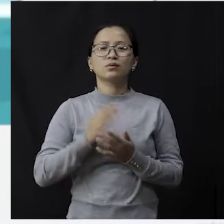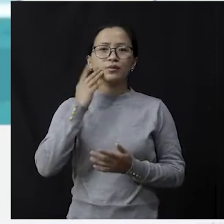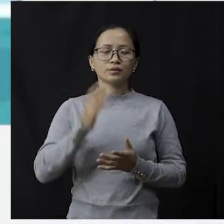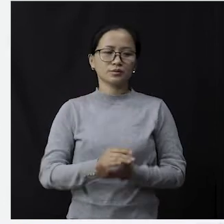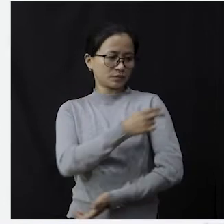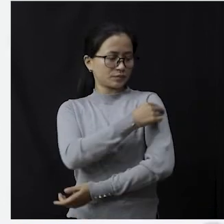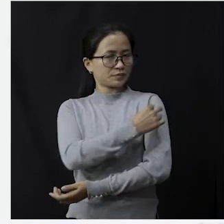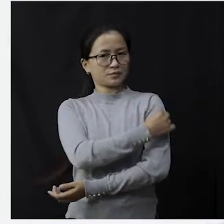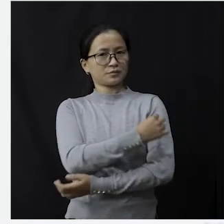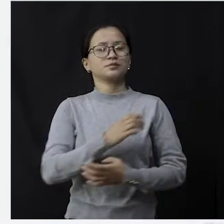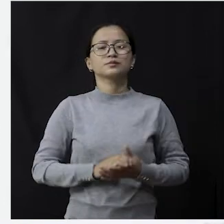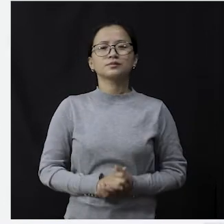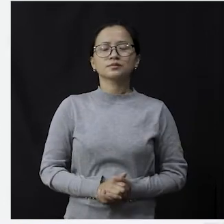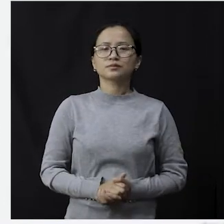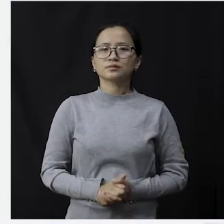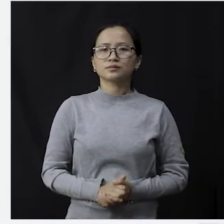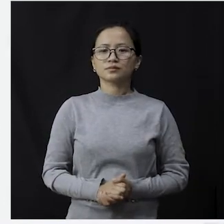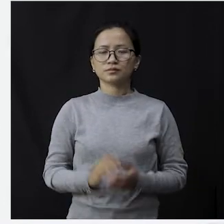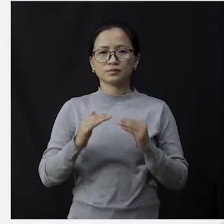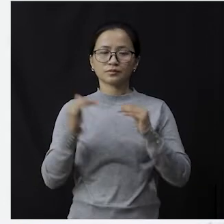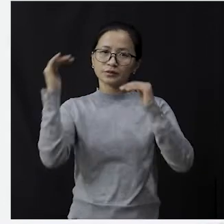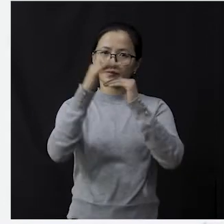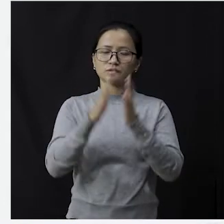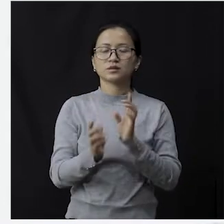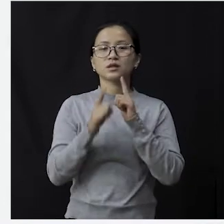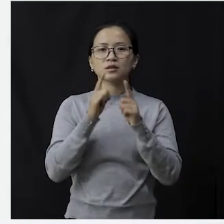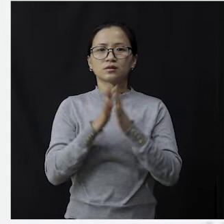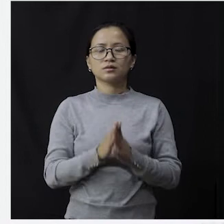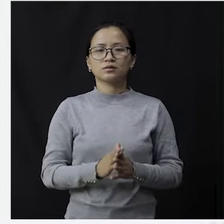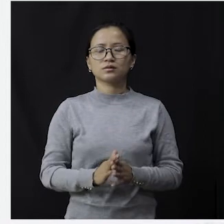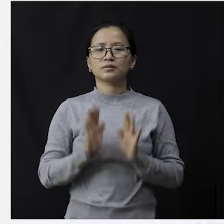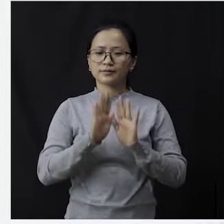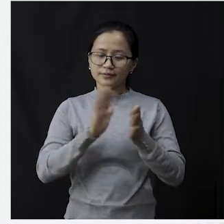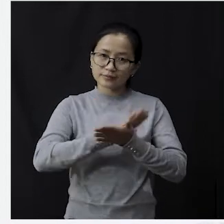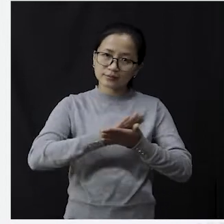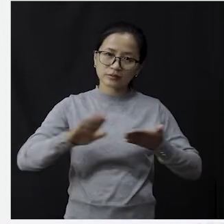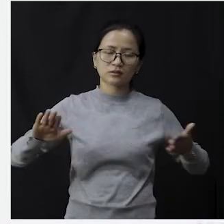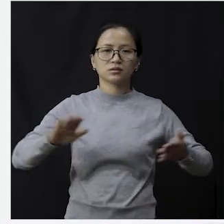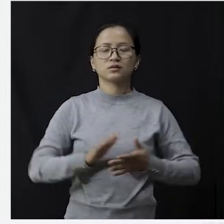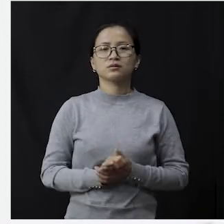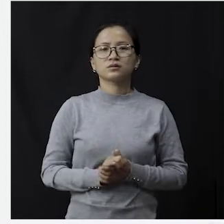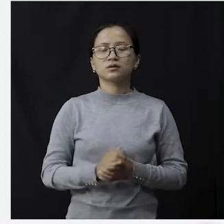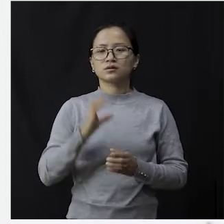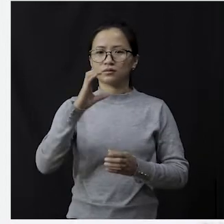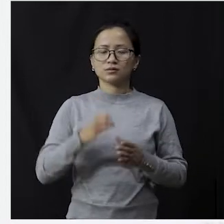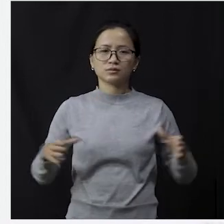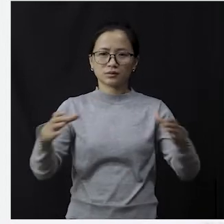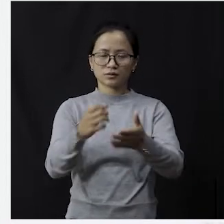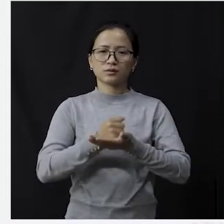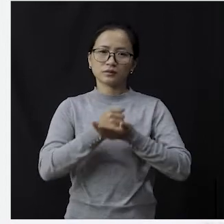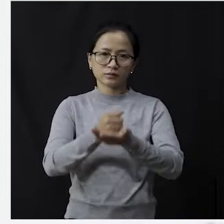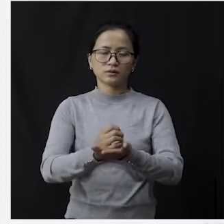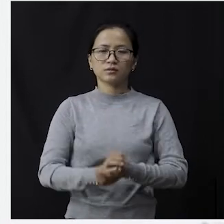we are in a hospital. So from the above discussions, I hope you all are clear that the community helpers